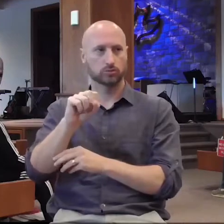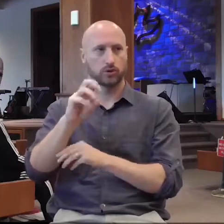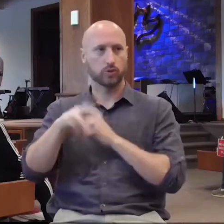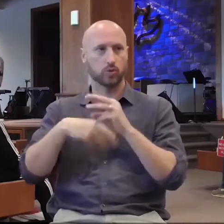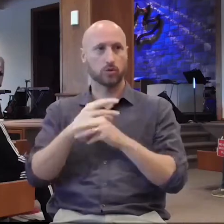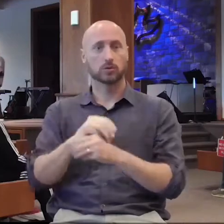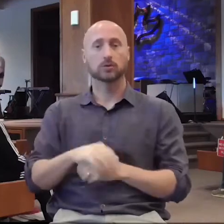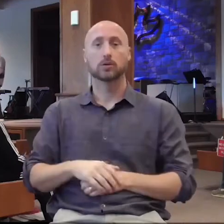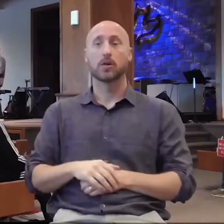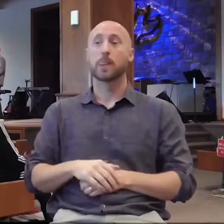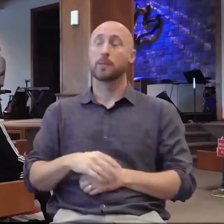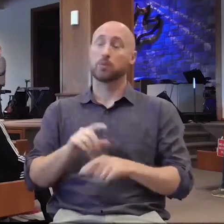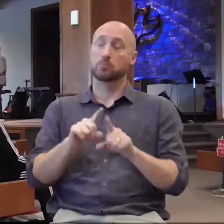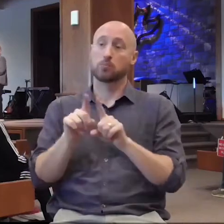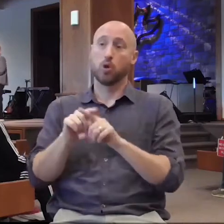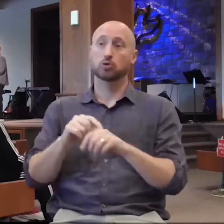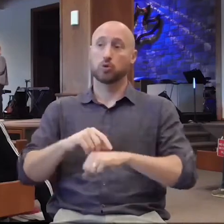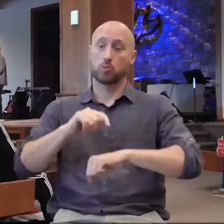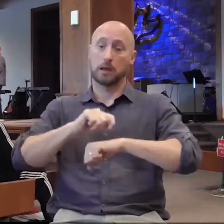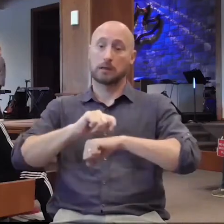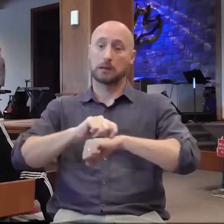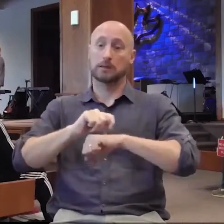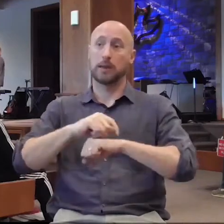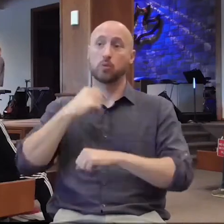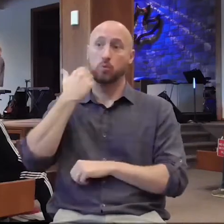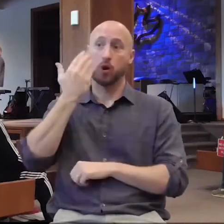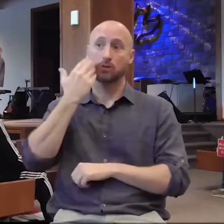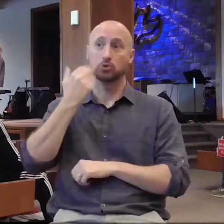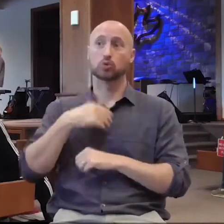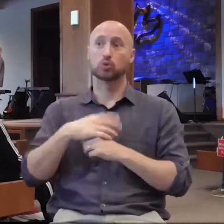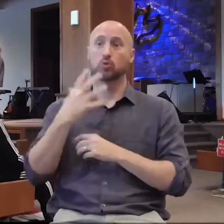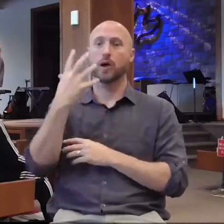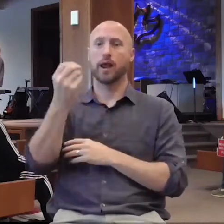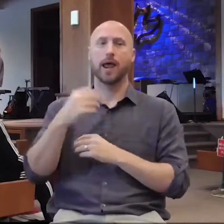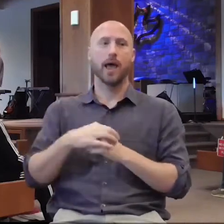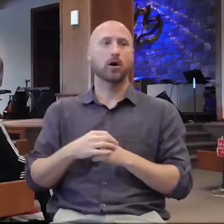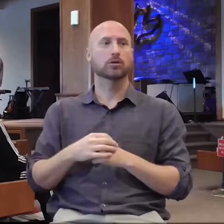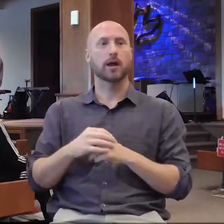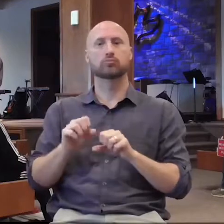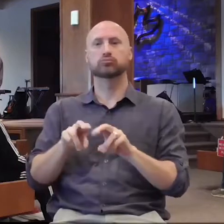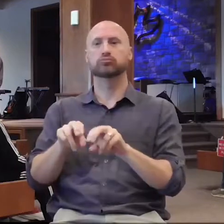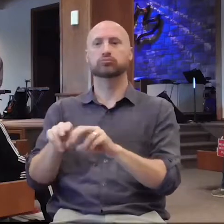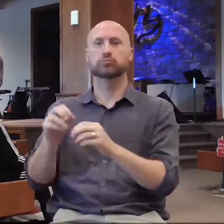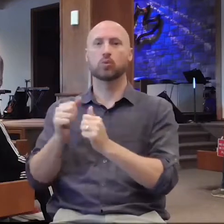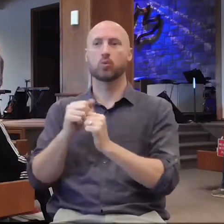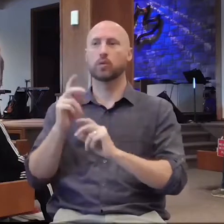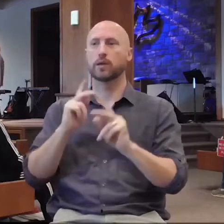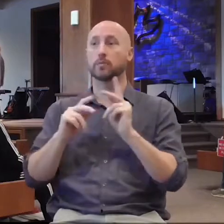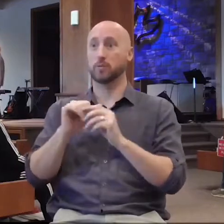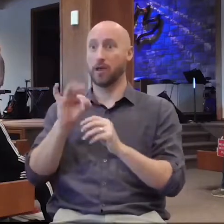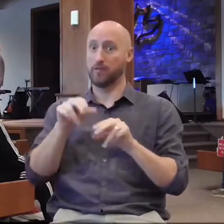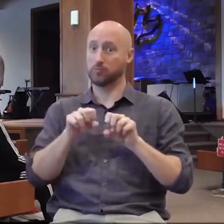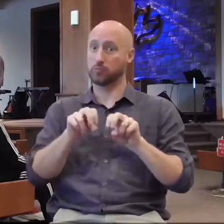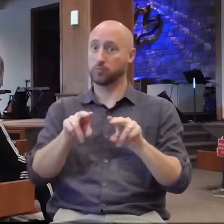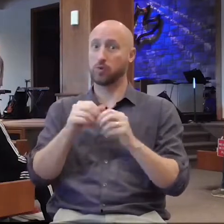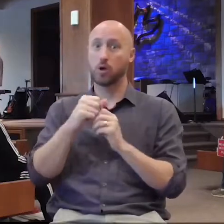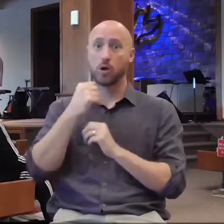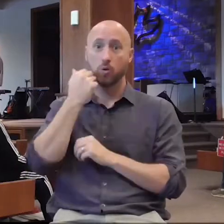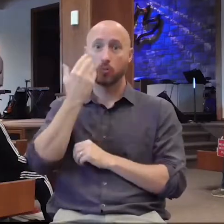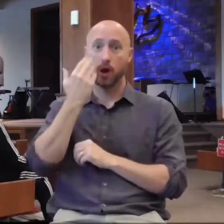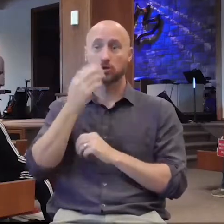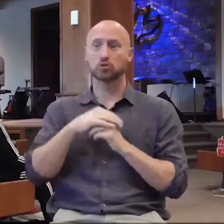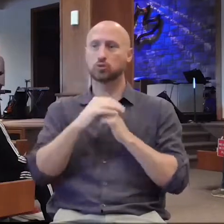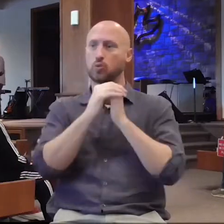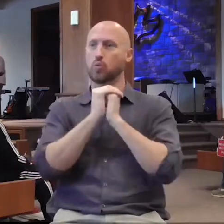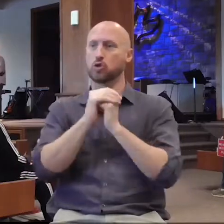who went out and fared their trade in the city. And if you had sex with a temple prostitute, that was a way of worshiping